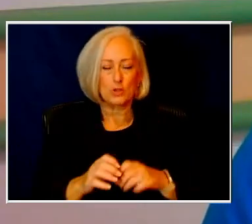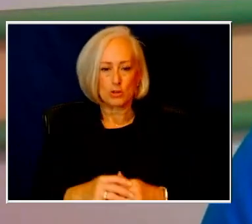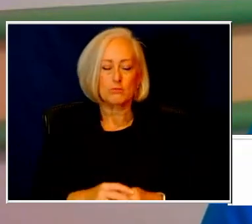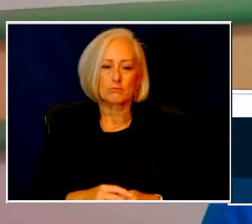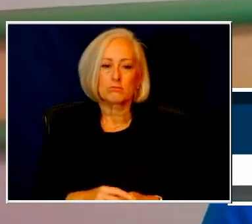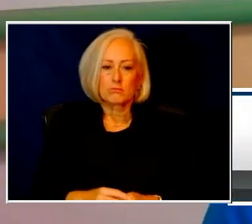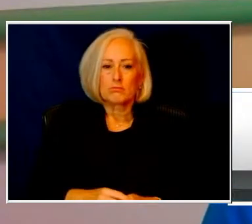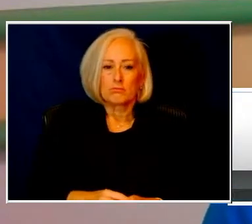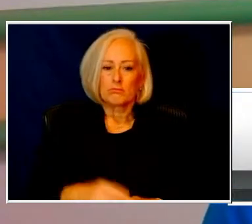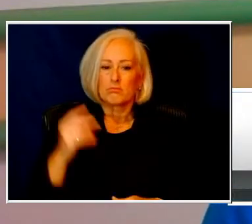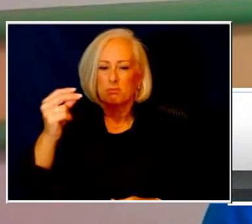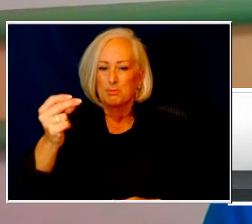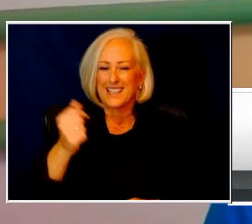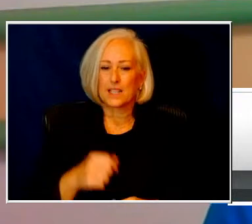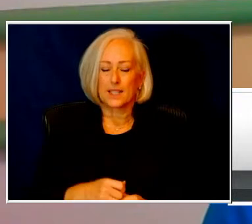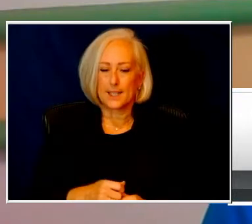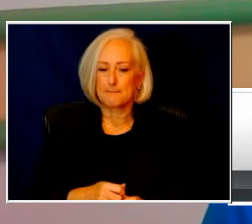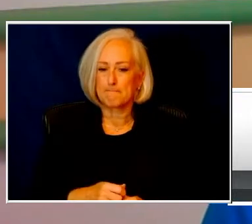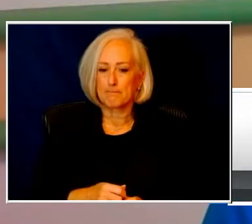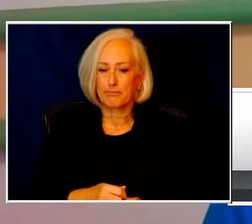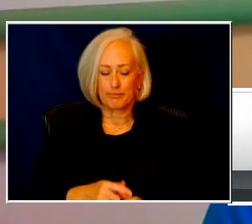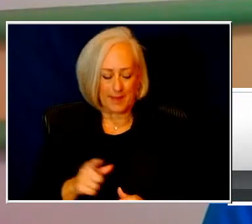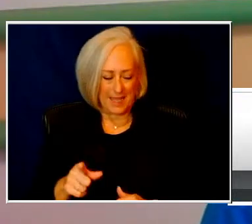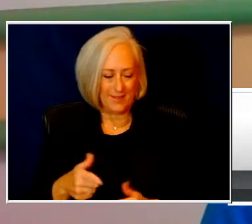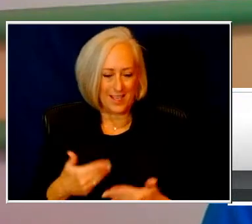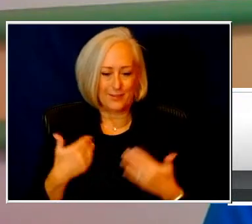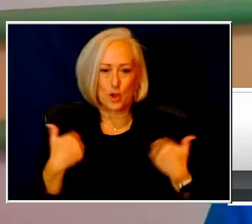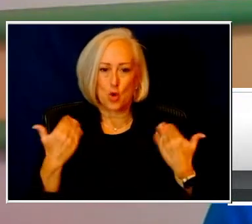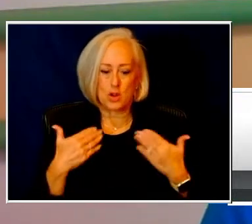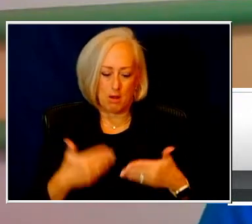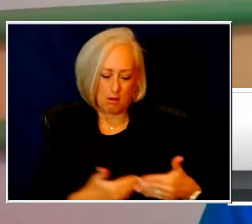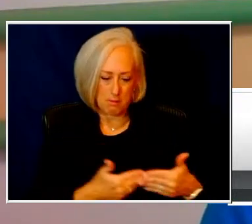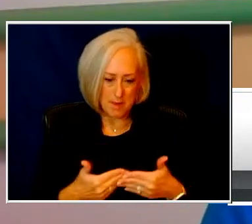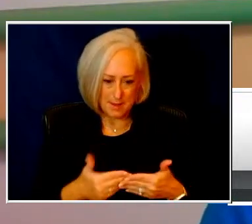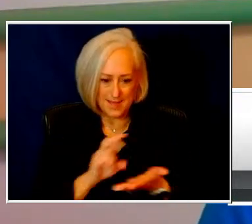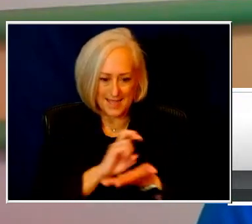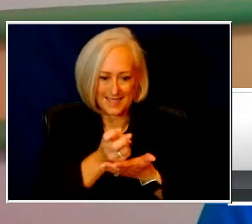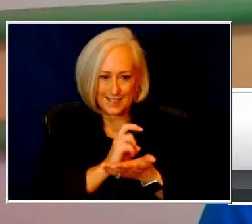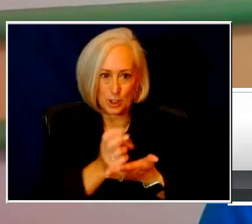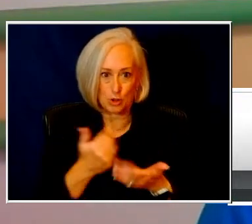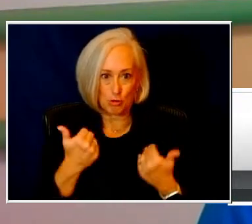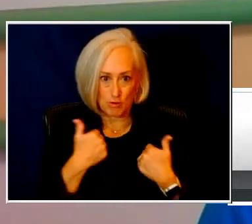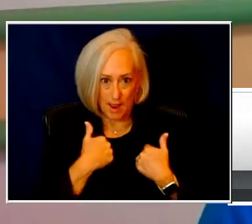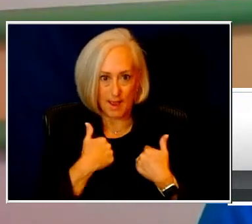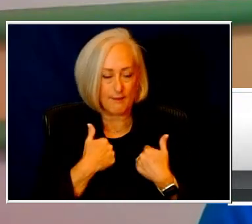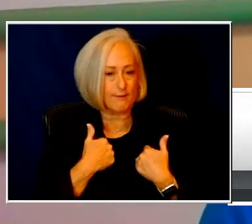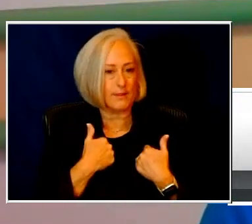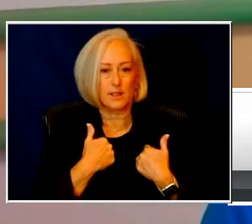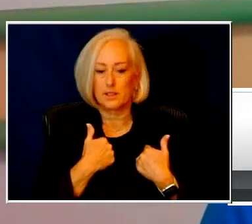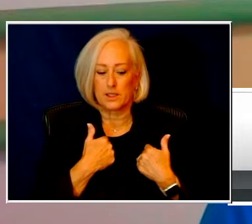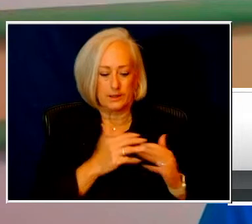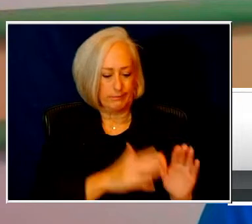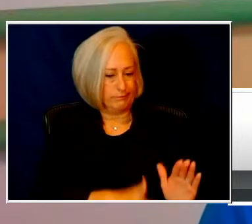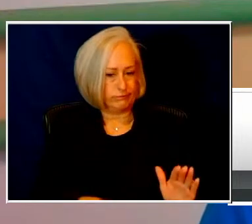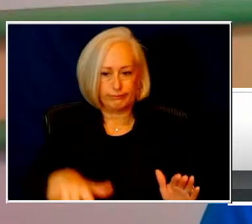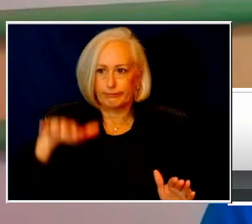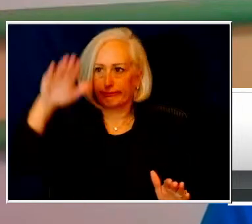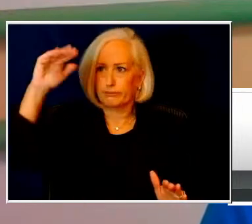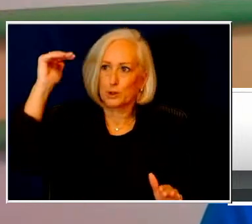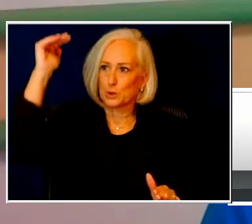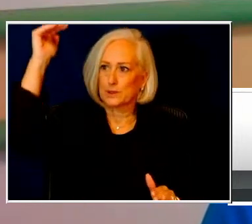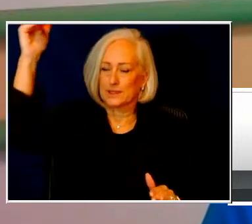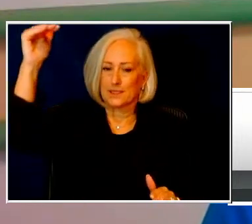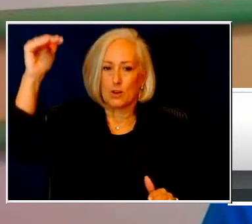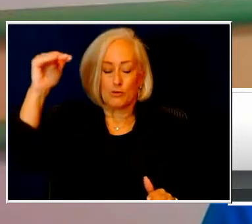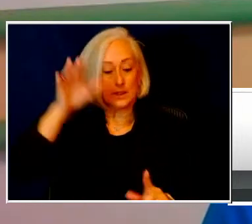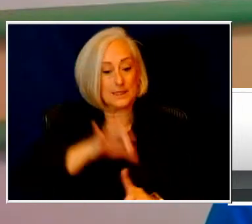pretty immediately, even if you're a young baby and having seizures, or it goes all the way up to adulthood. Especially a first-time seizure